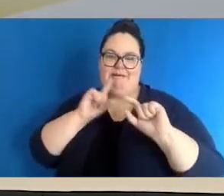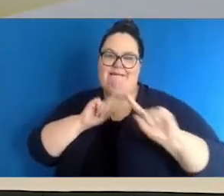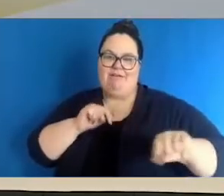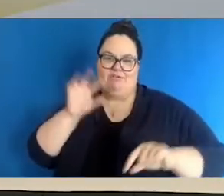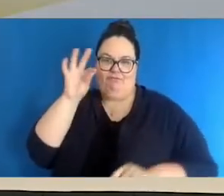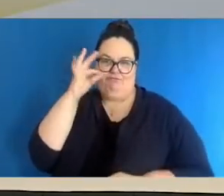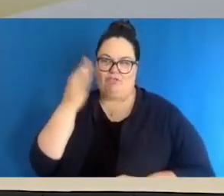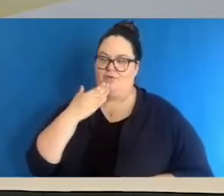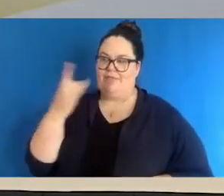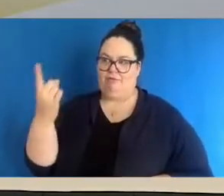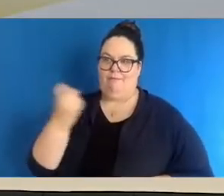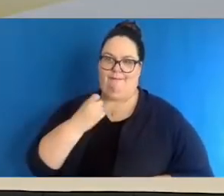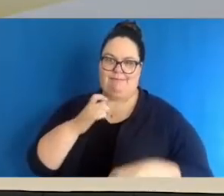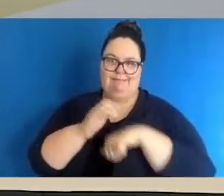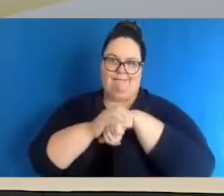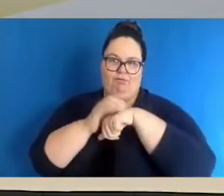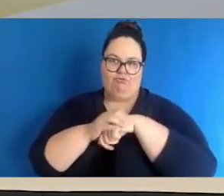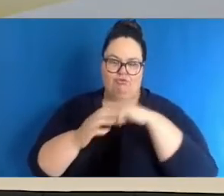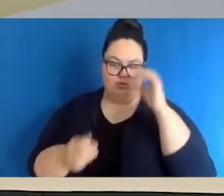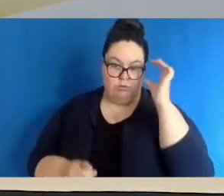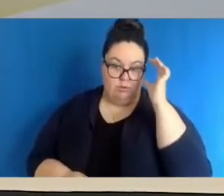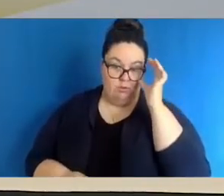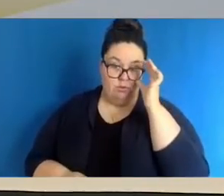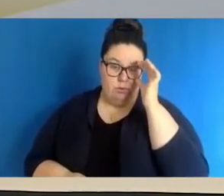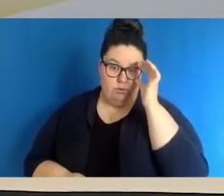for asking again in English.